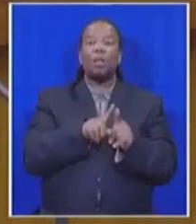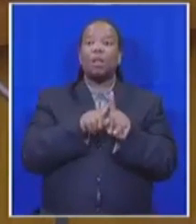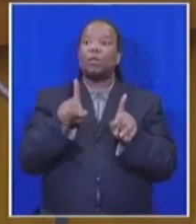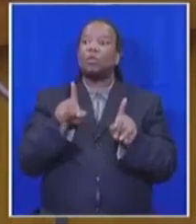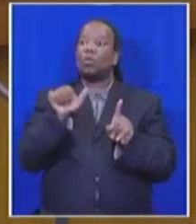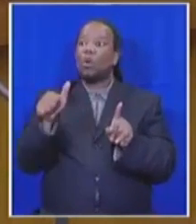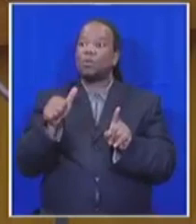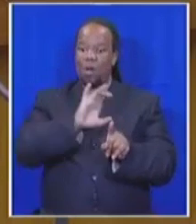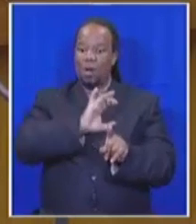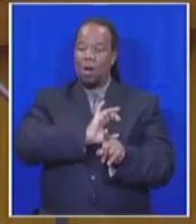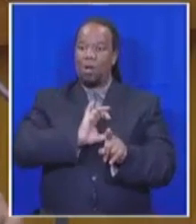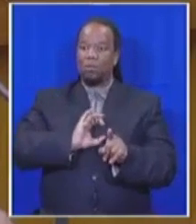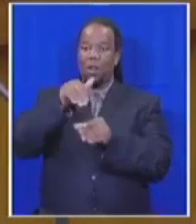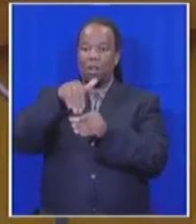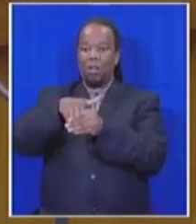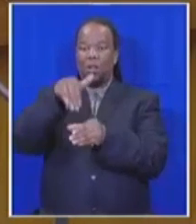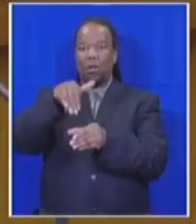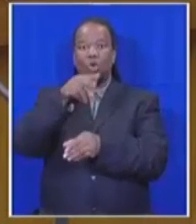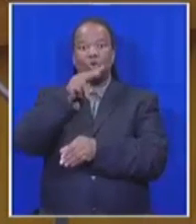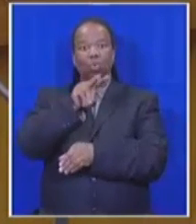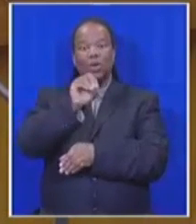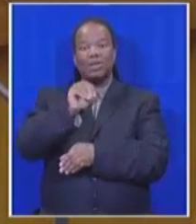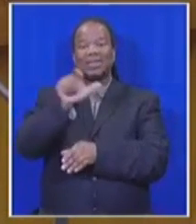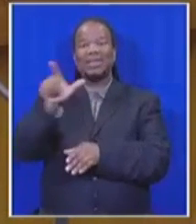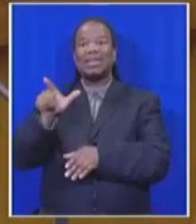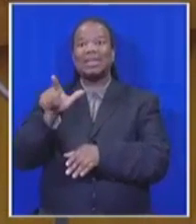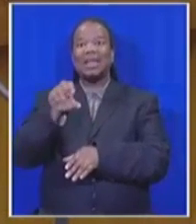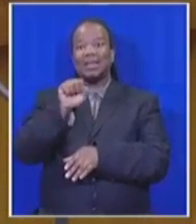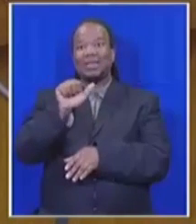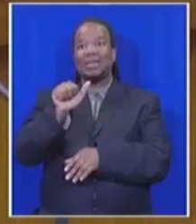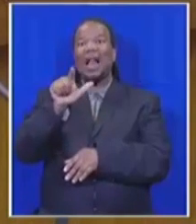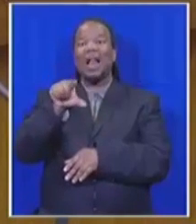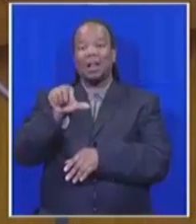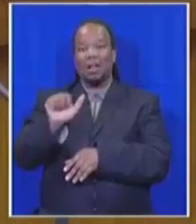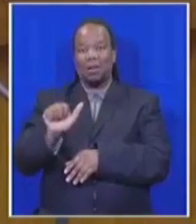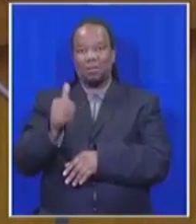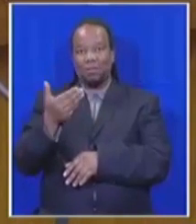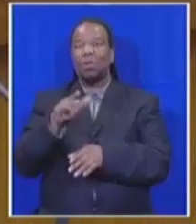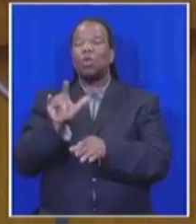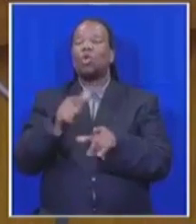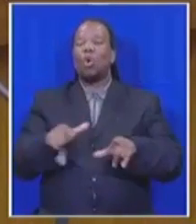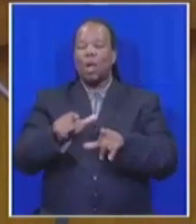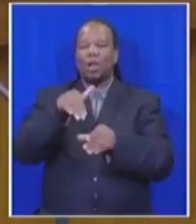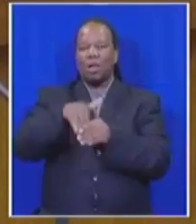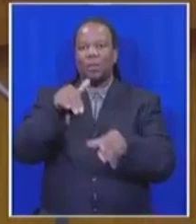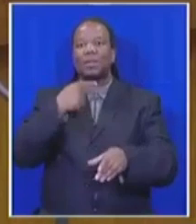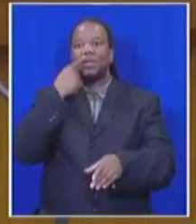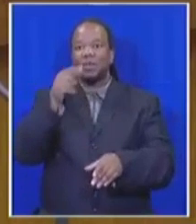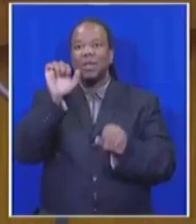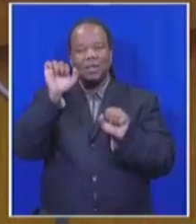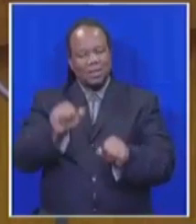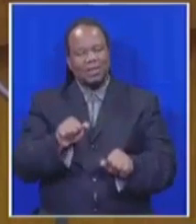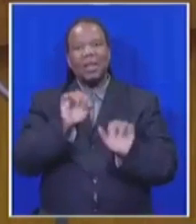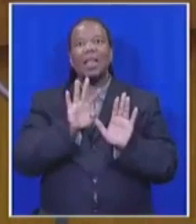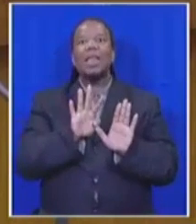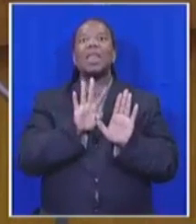processes. The 2016 local government elections overall results confirm that 9 democratic elections down